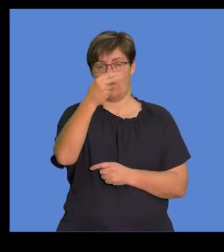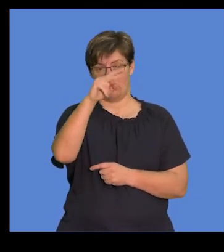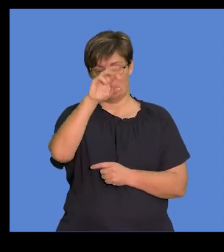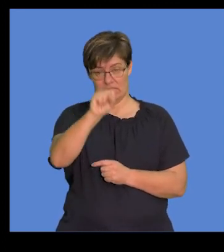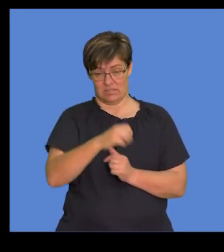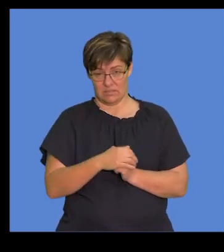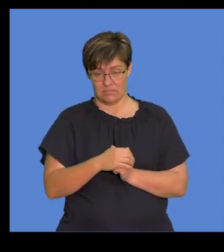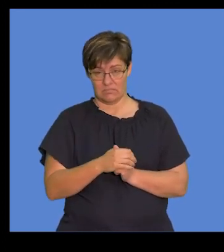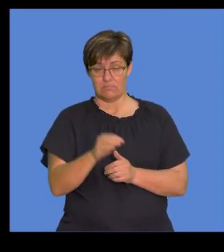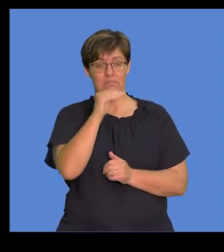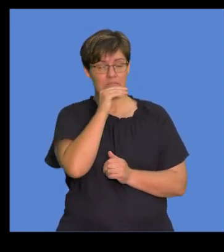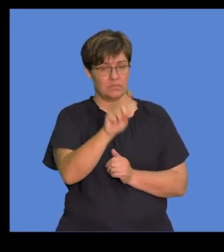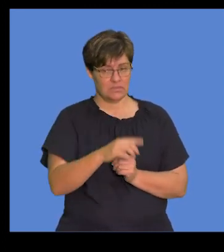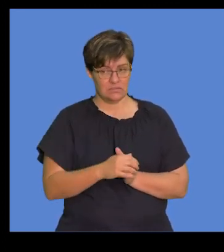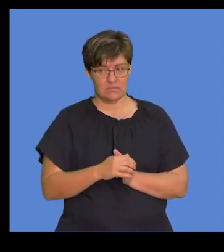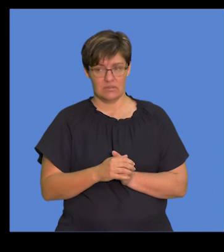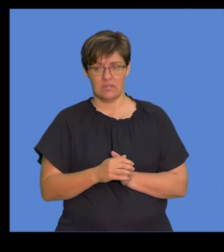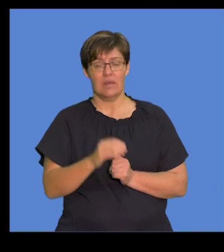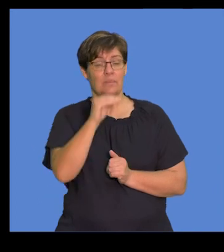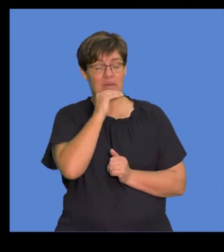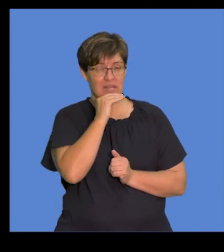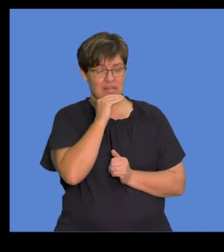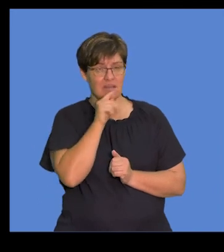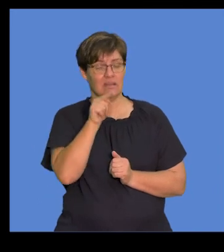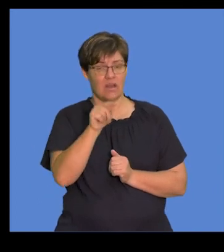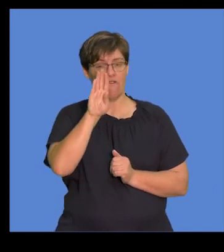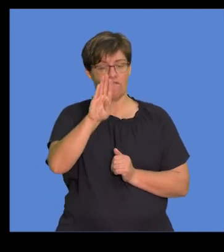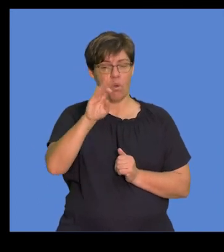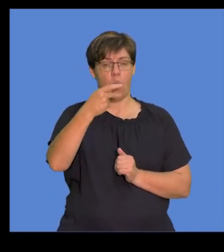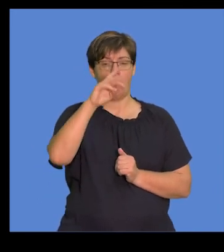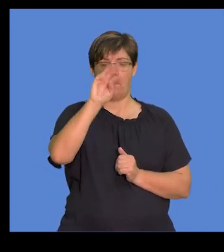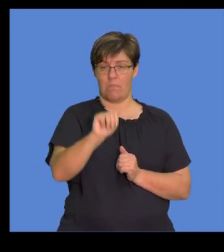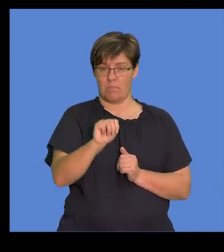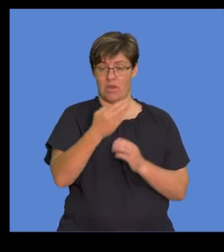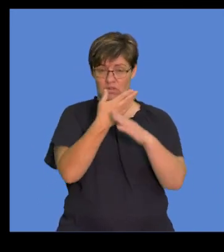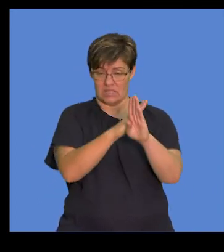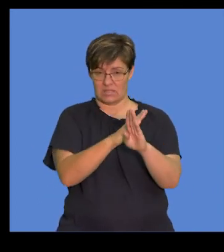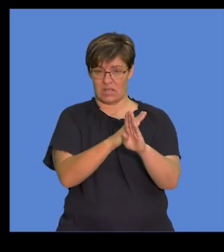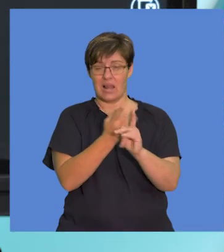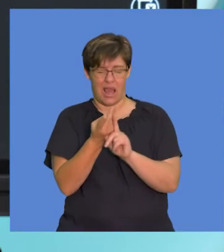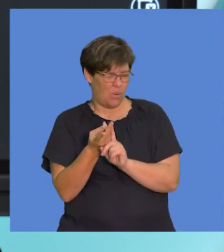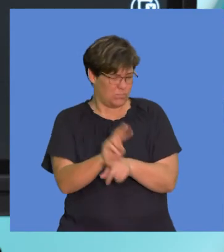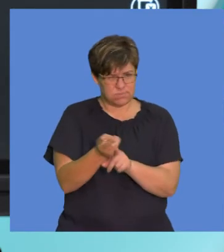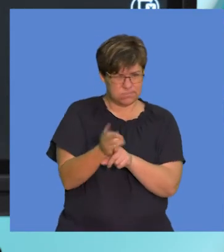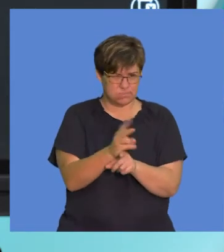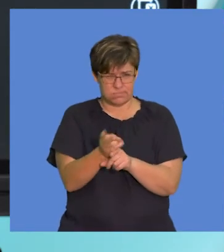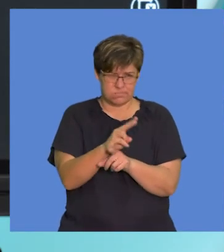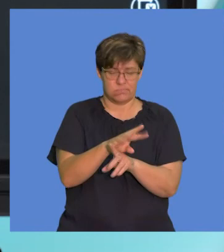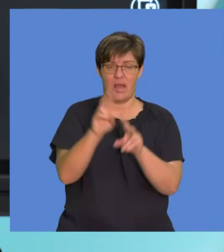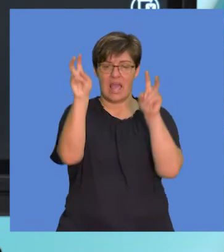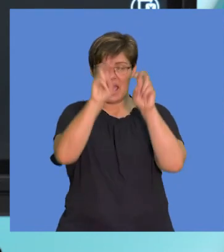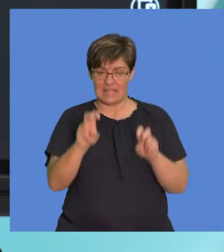the one that's going to burn brighter is the 4 ohm resistor. What does it mean? It means that this 4 ohm resistor